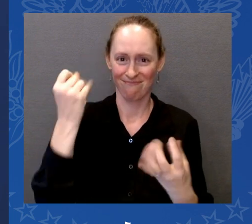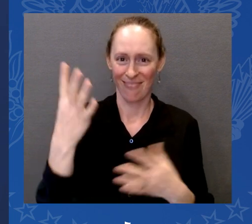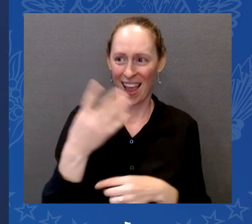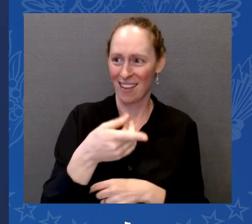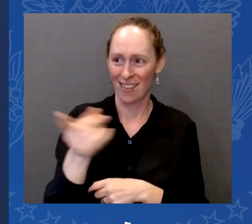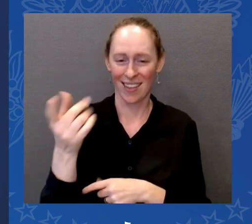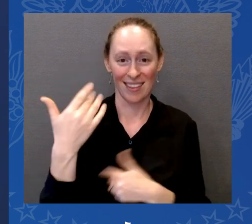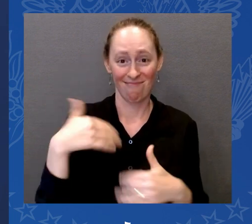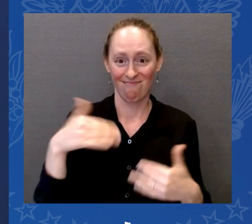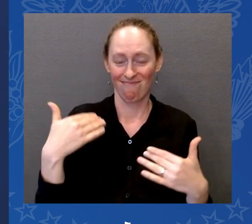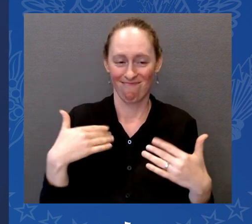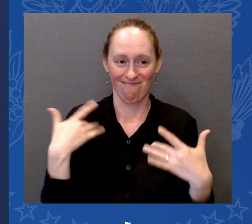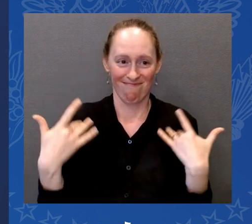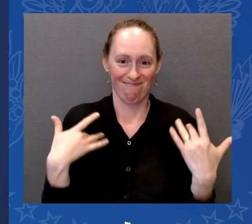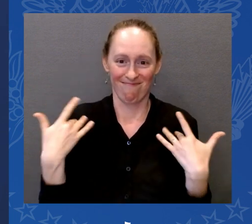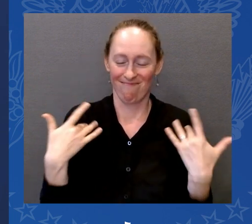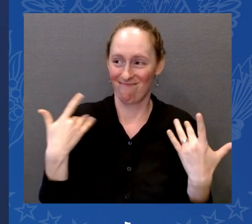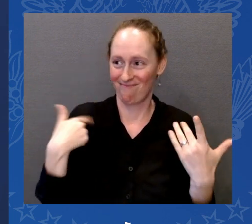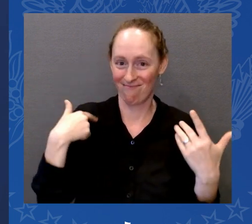States.